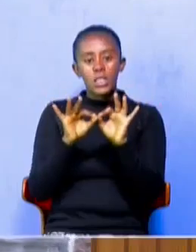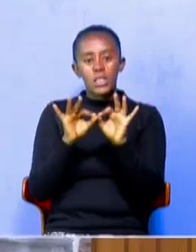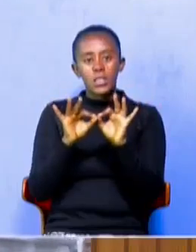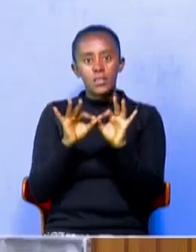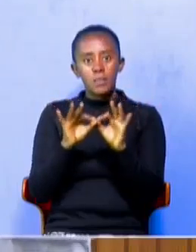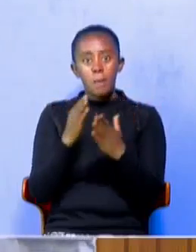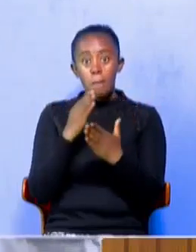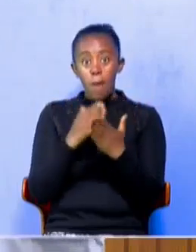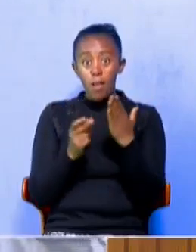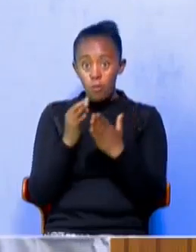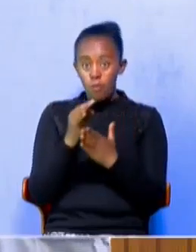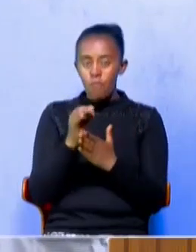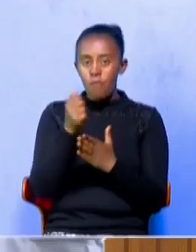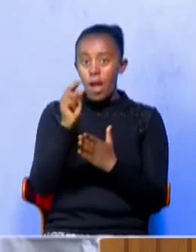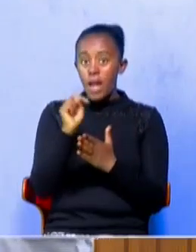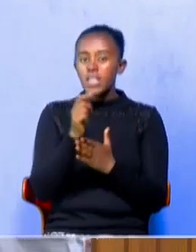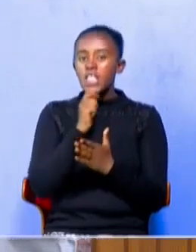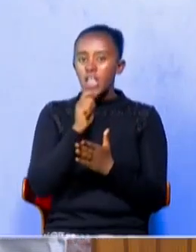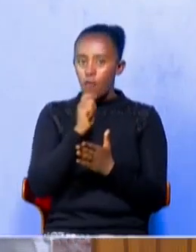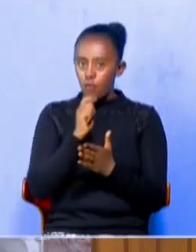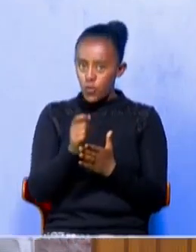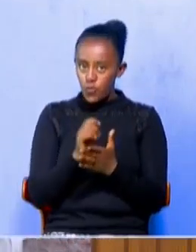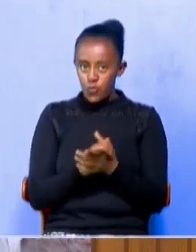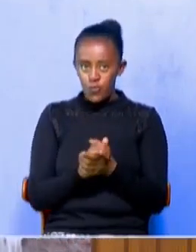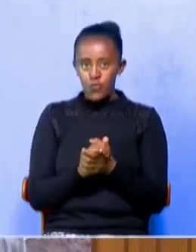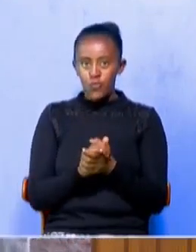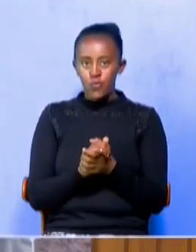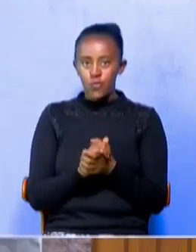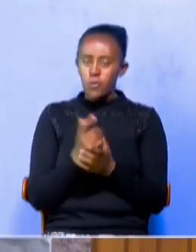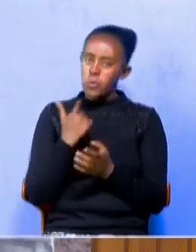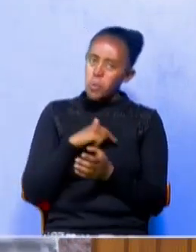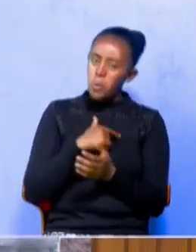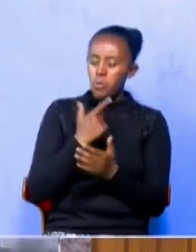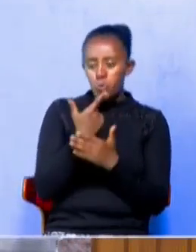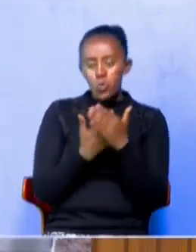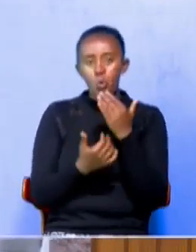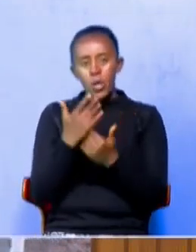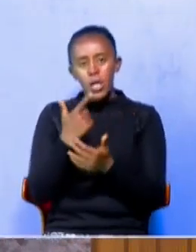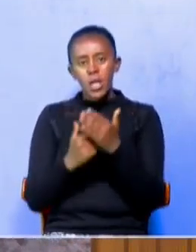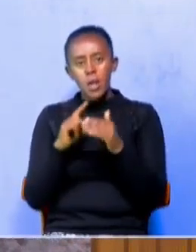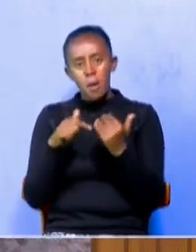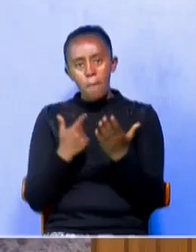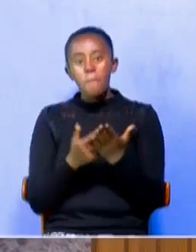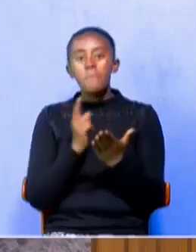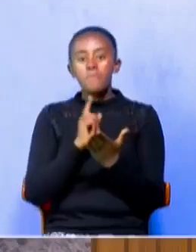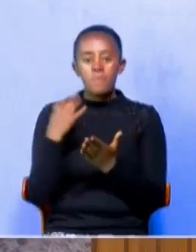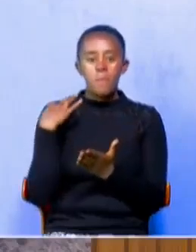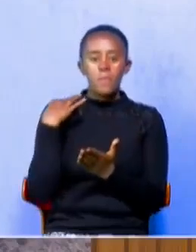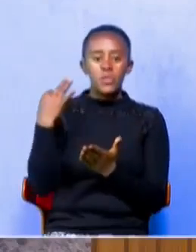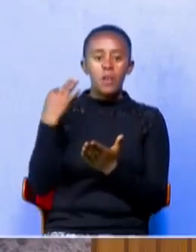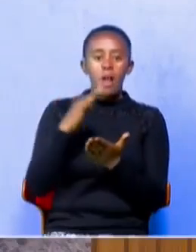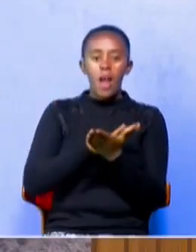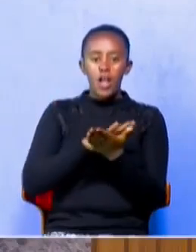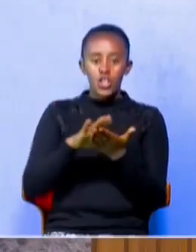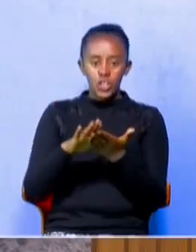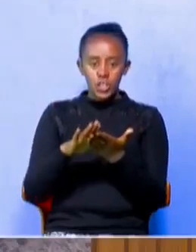what? An interview. We are still now talking about personal hygiene.